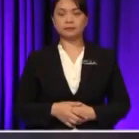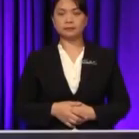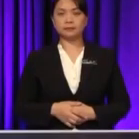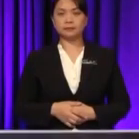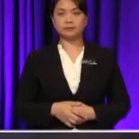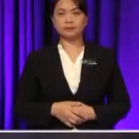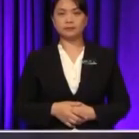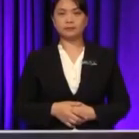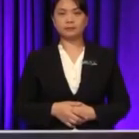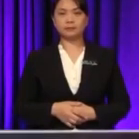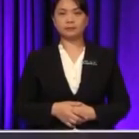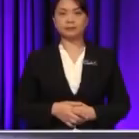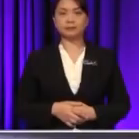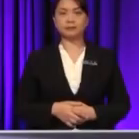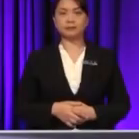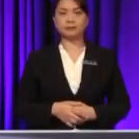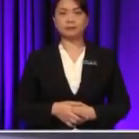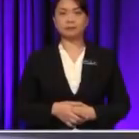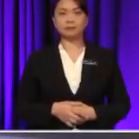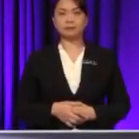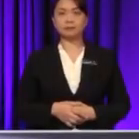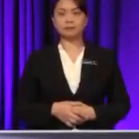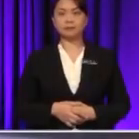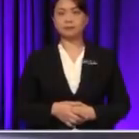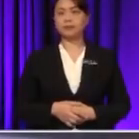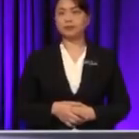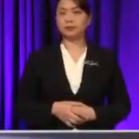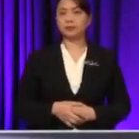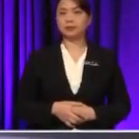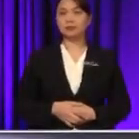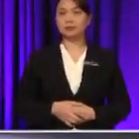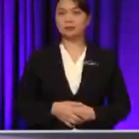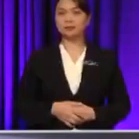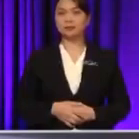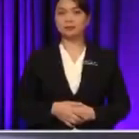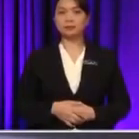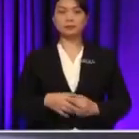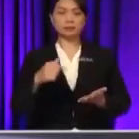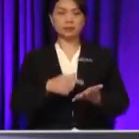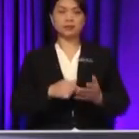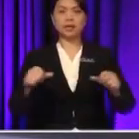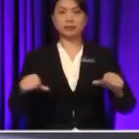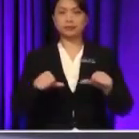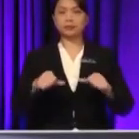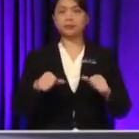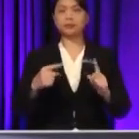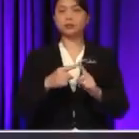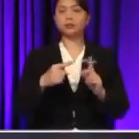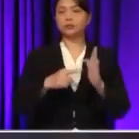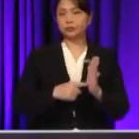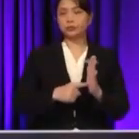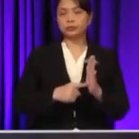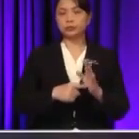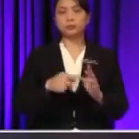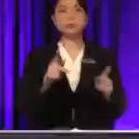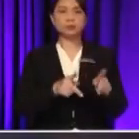All right. So this is the kind of activity that can unleash a pupil's creativity, right, yes, teacher? I believe. Sometimes I even do